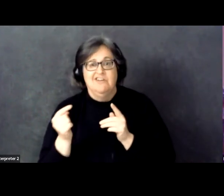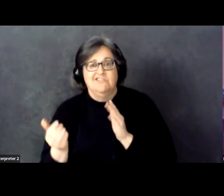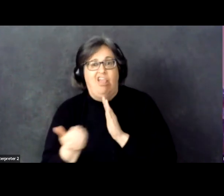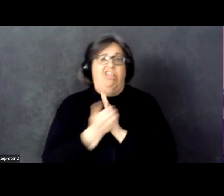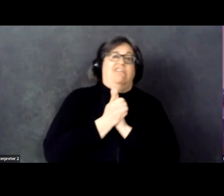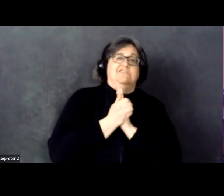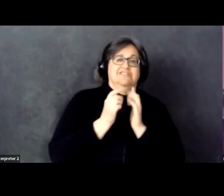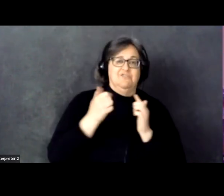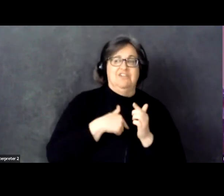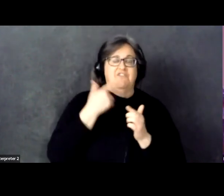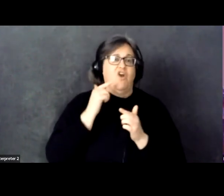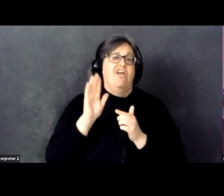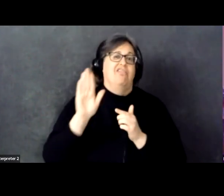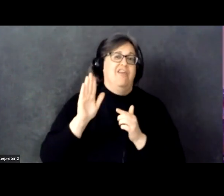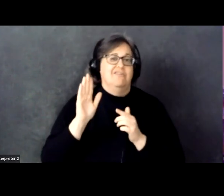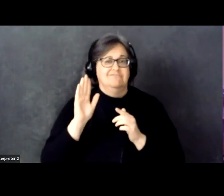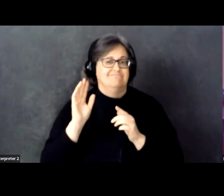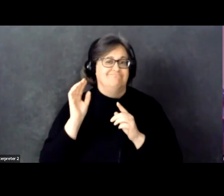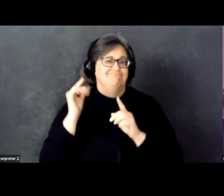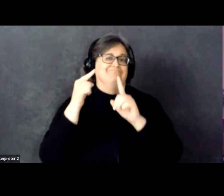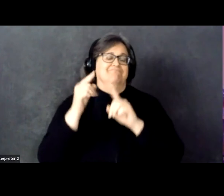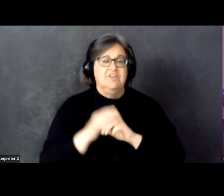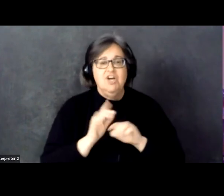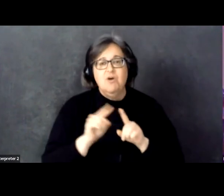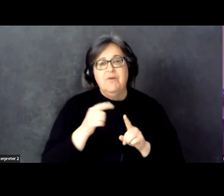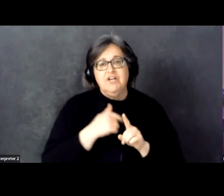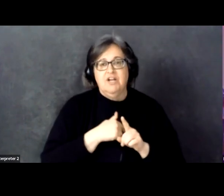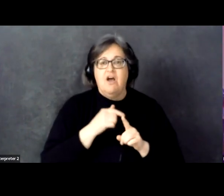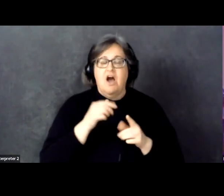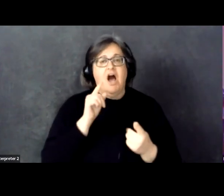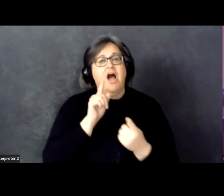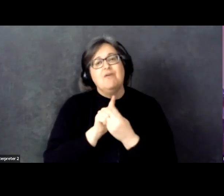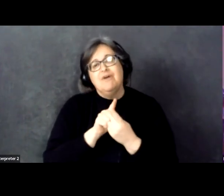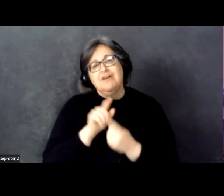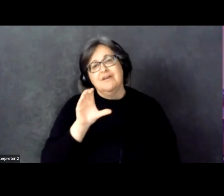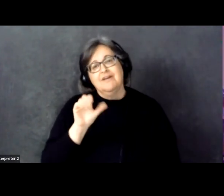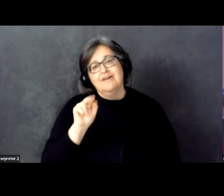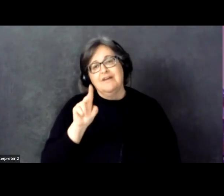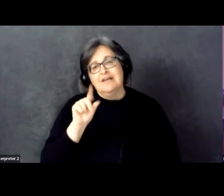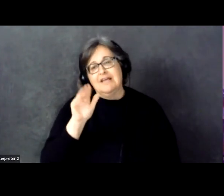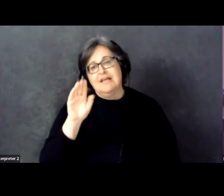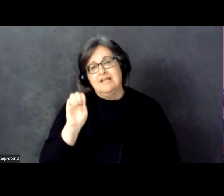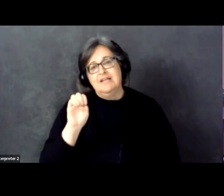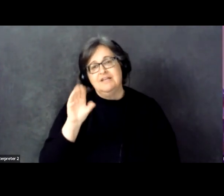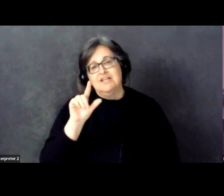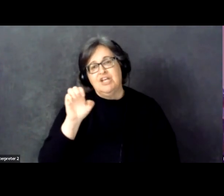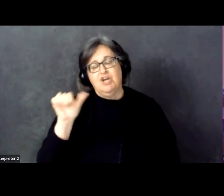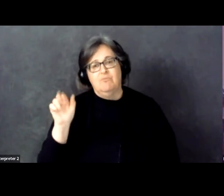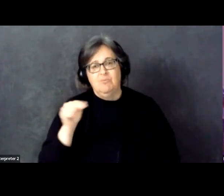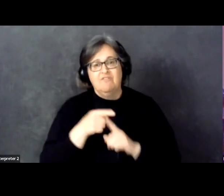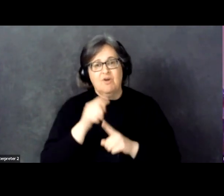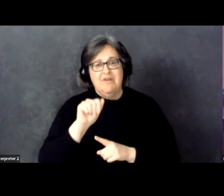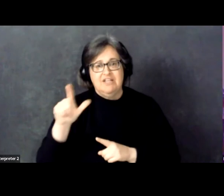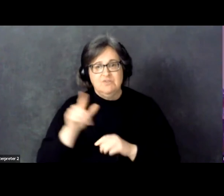us for their own agenda. But I was very gratefully introduced to Candace Coleman with Access Living and AYLP years